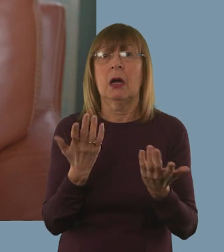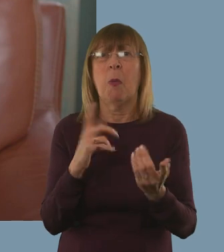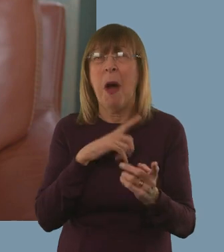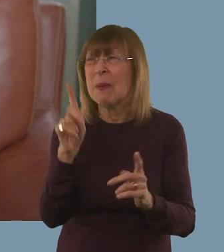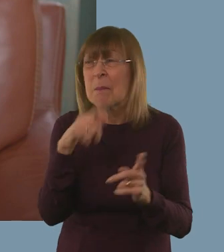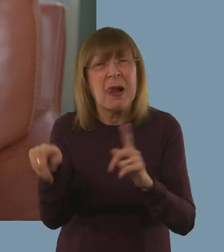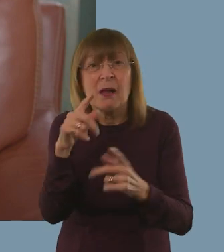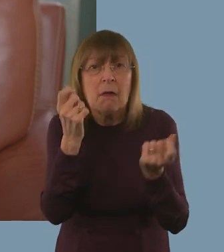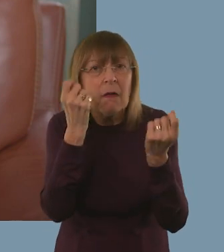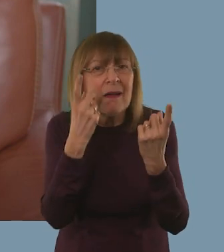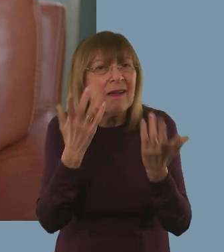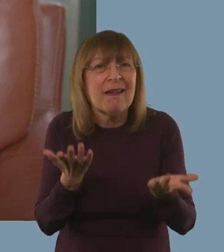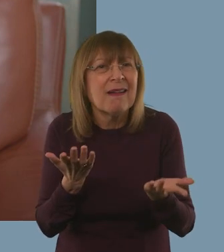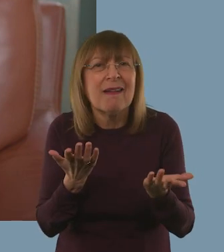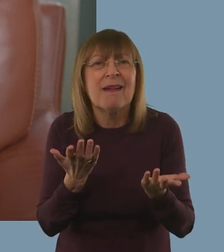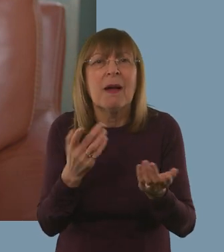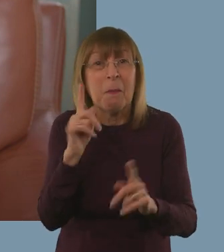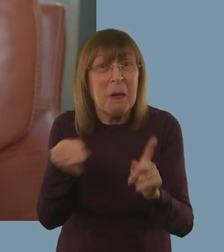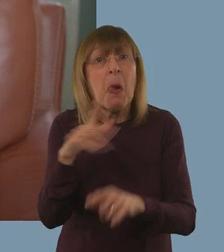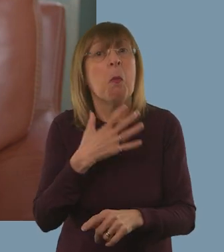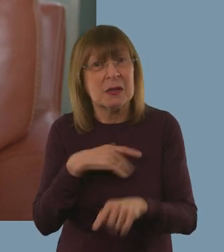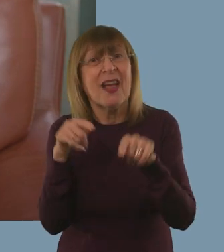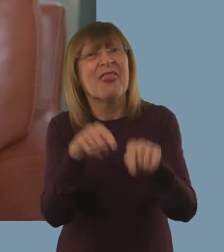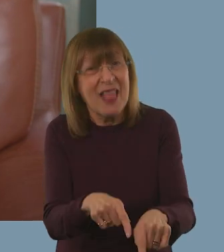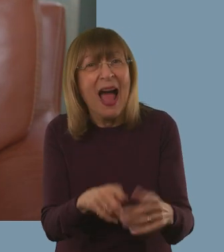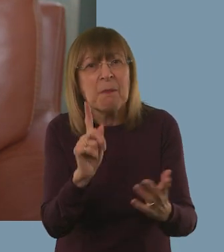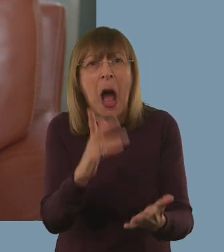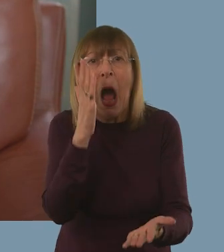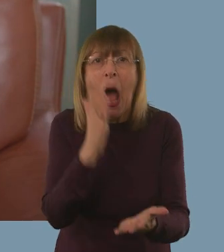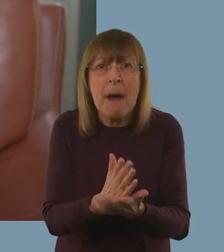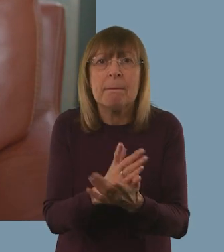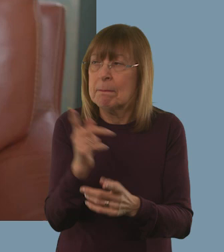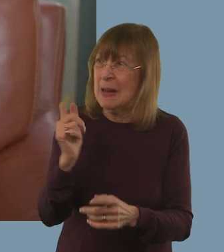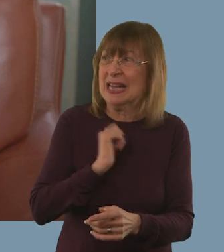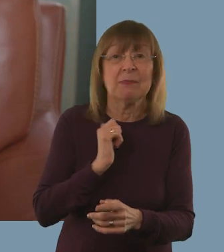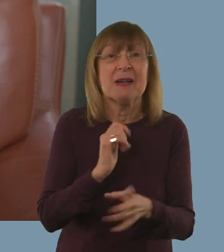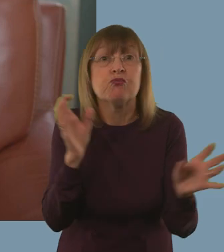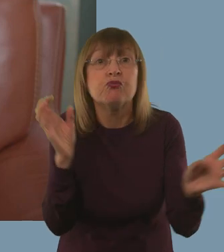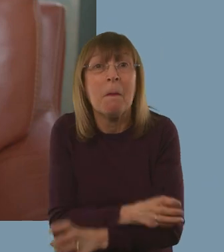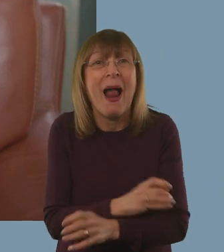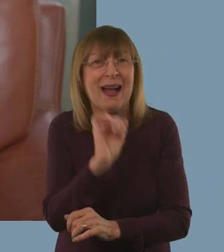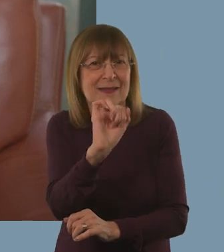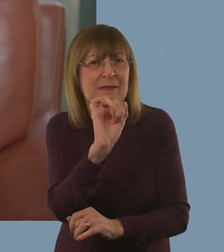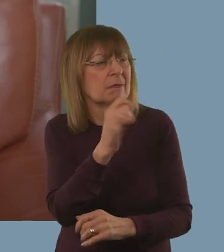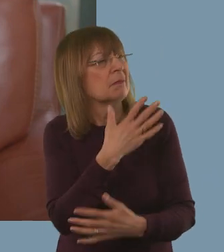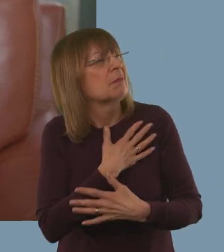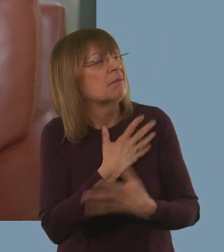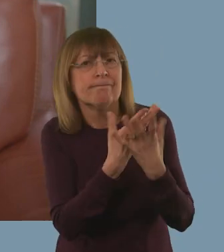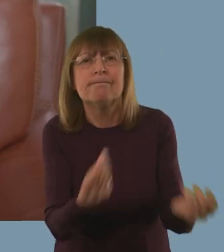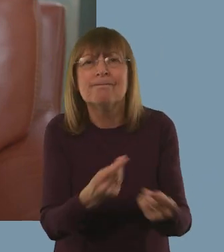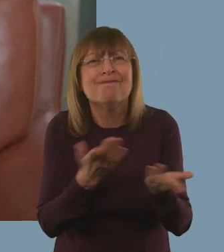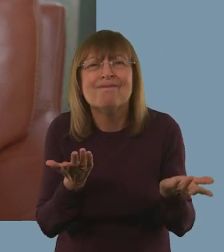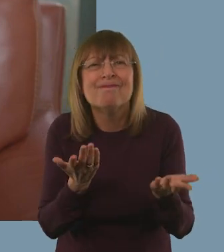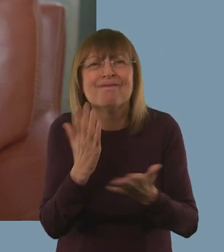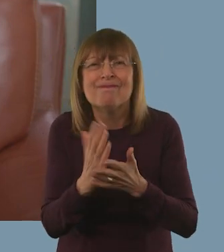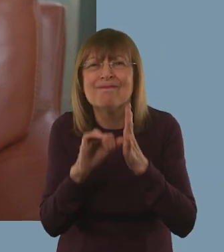off because people don't get it. People want to be there for you, but no one's going to be able to replace the loss in your life. No one's going to be able to fill that void.